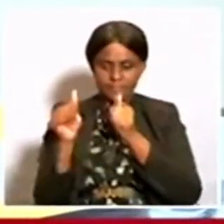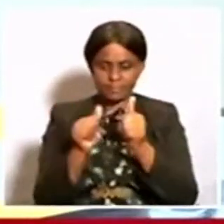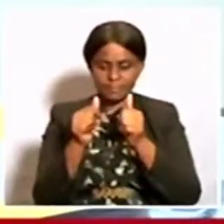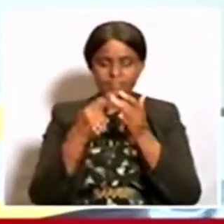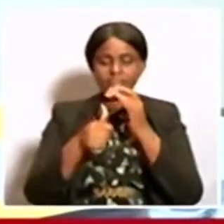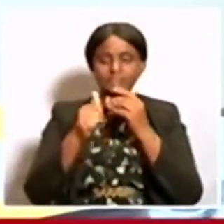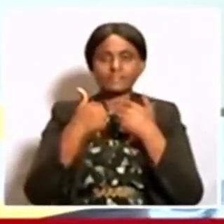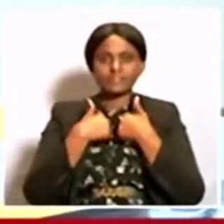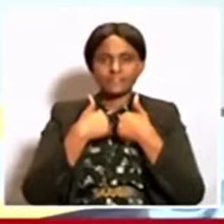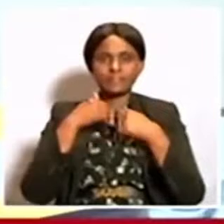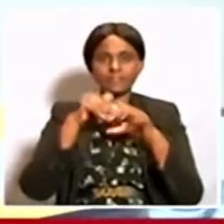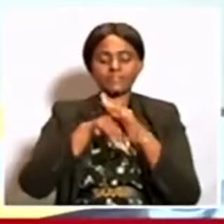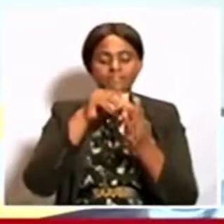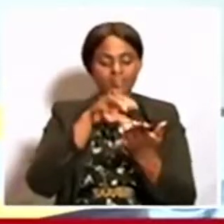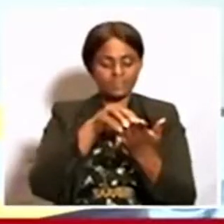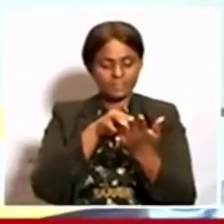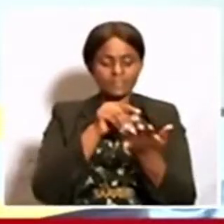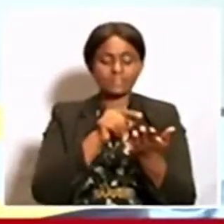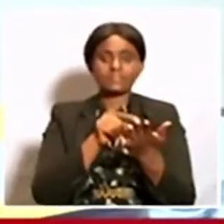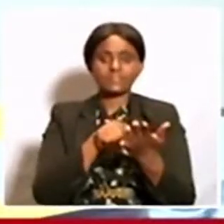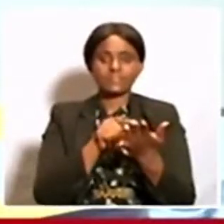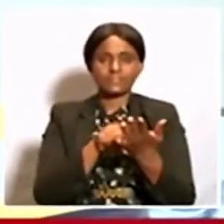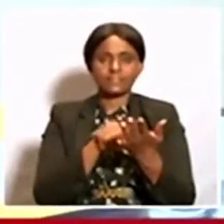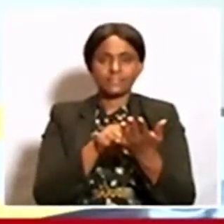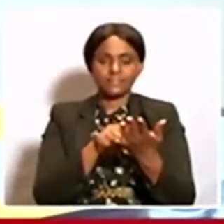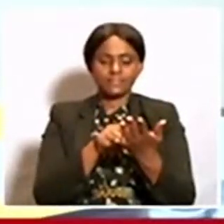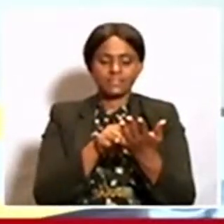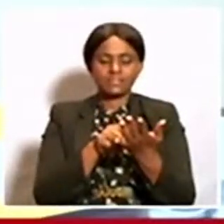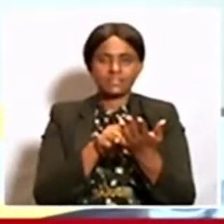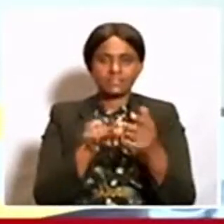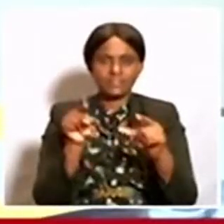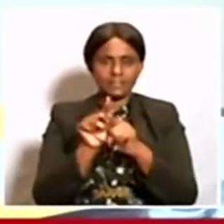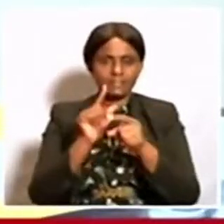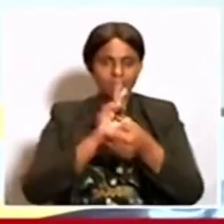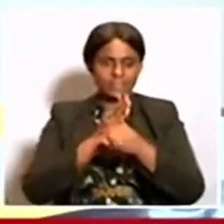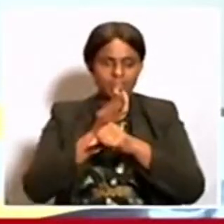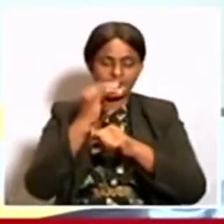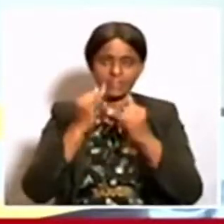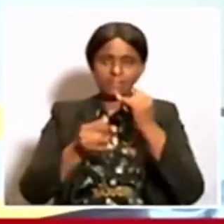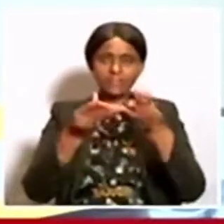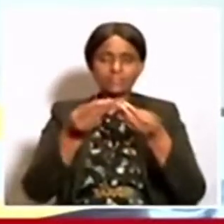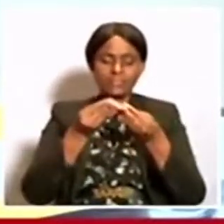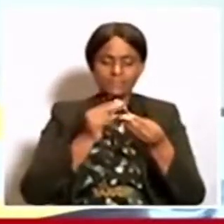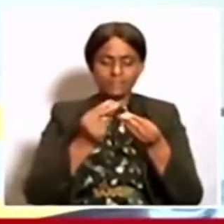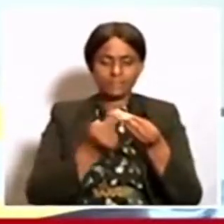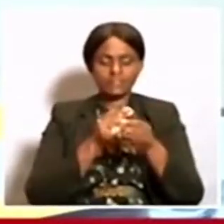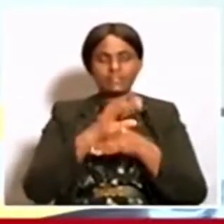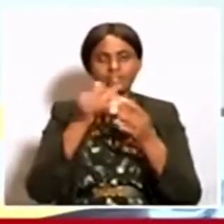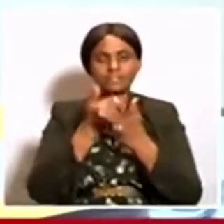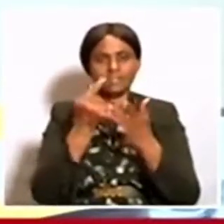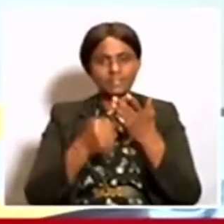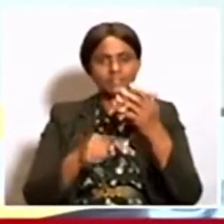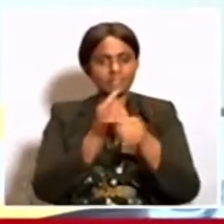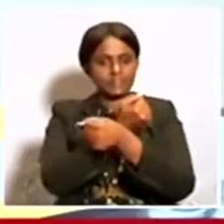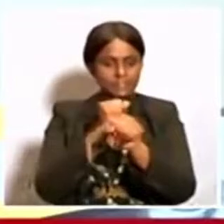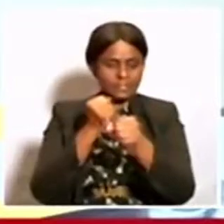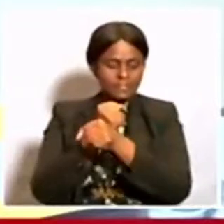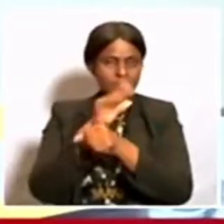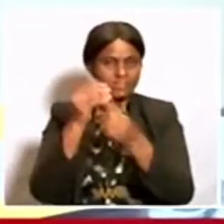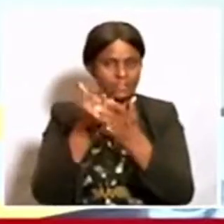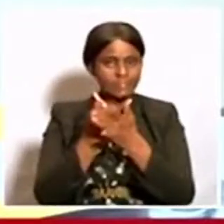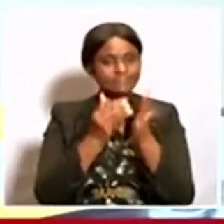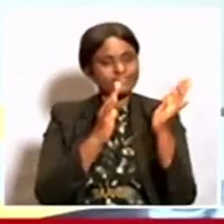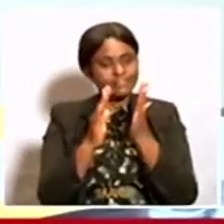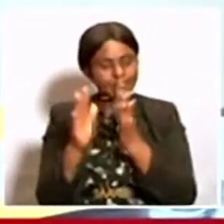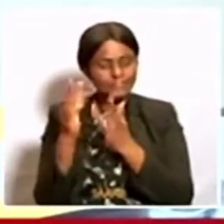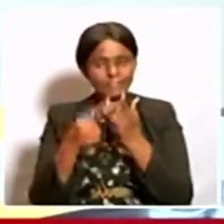on the matter, action taken, and then you give us the solutions, the remedies